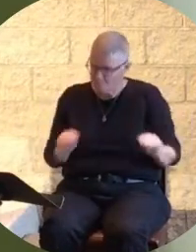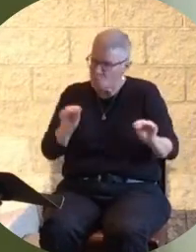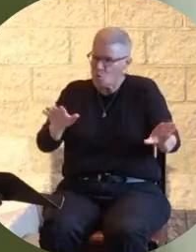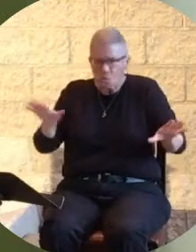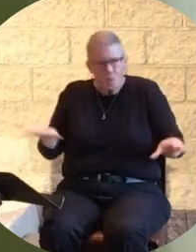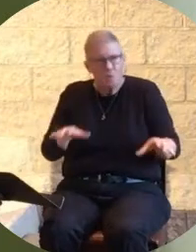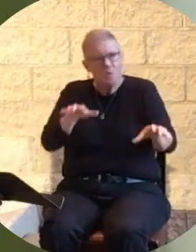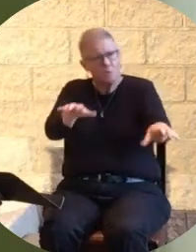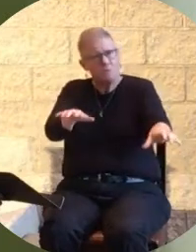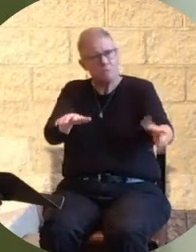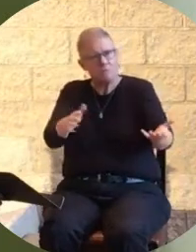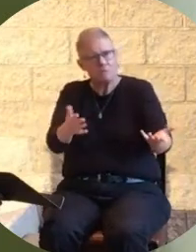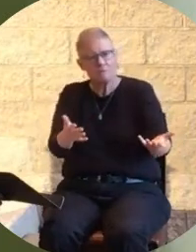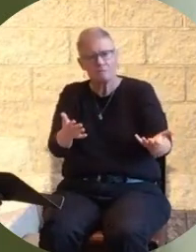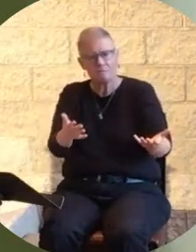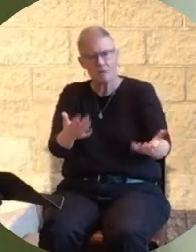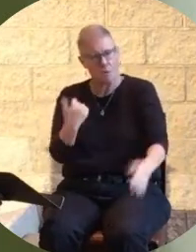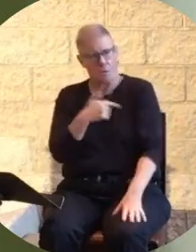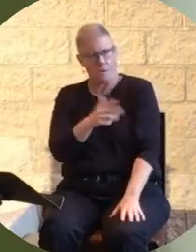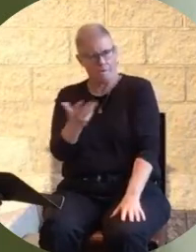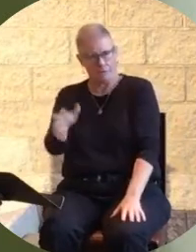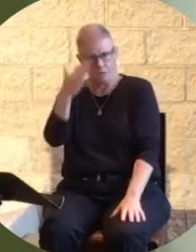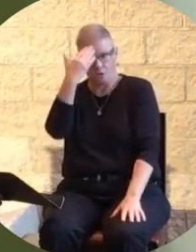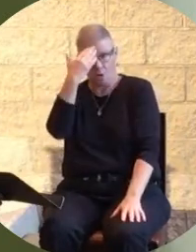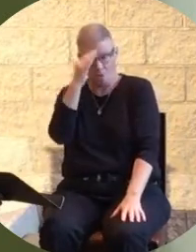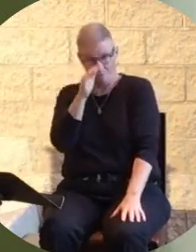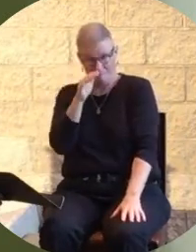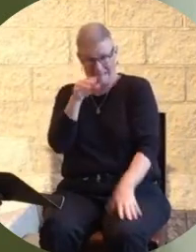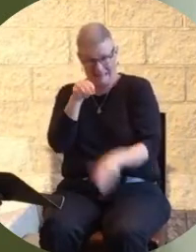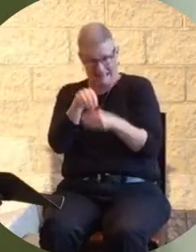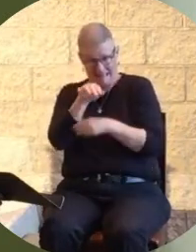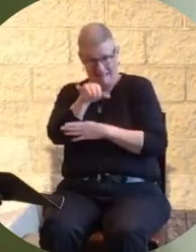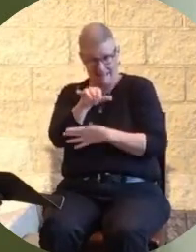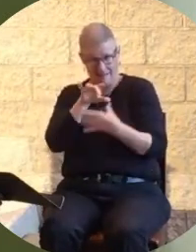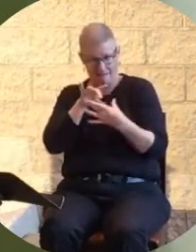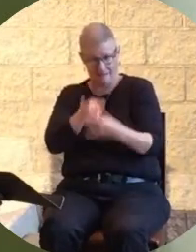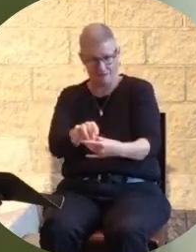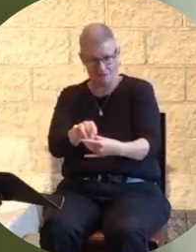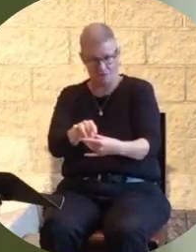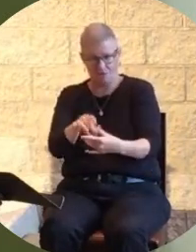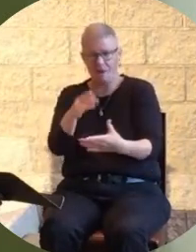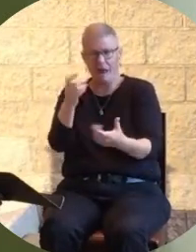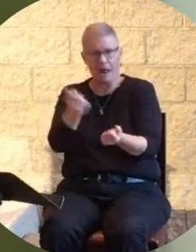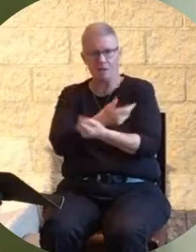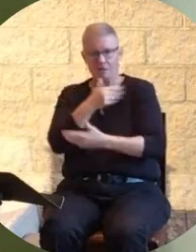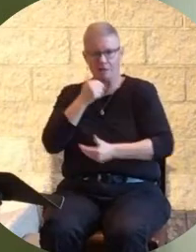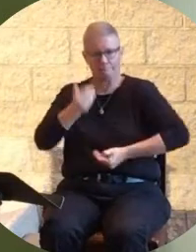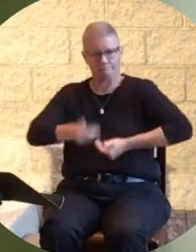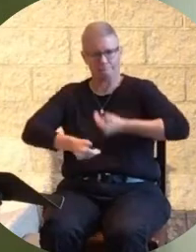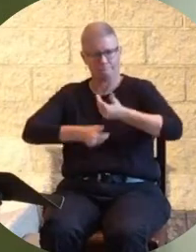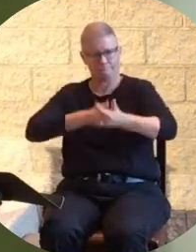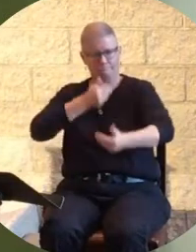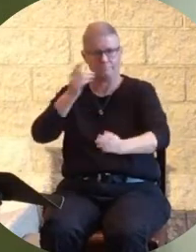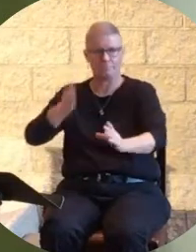know in that connection that all things move to good.